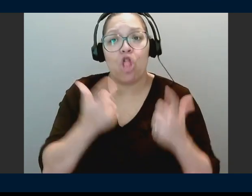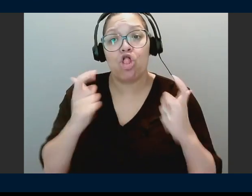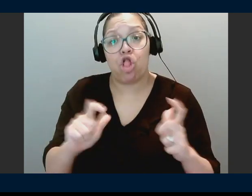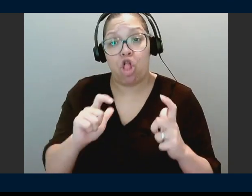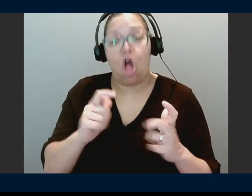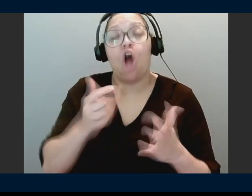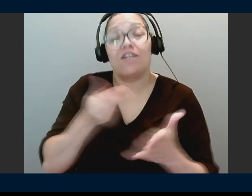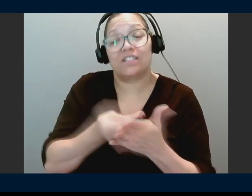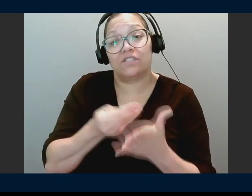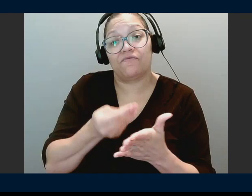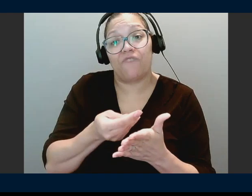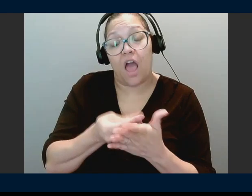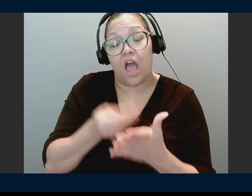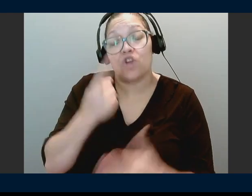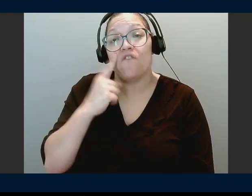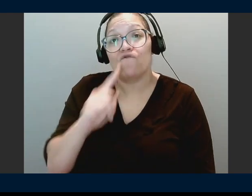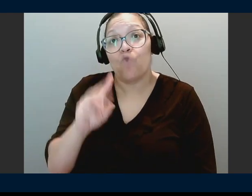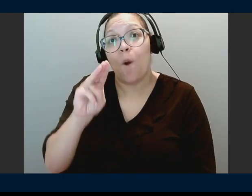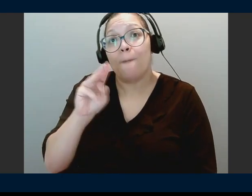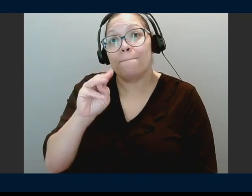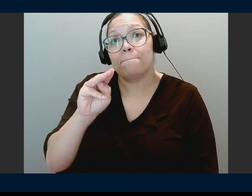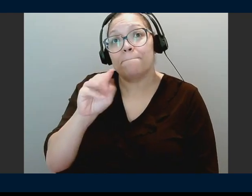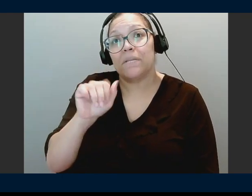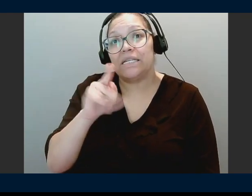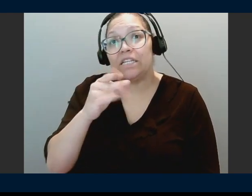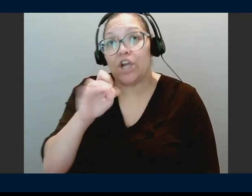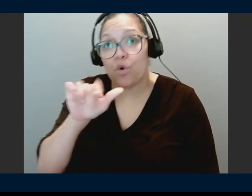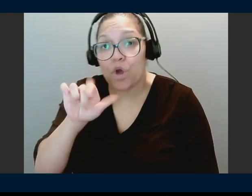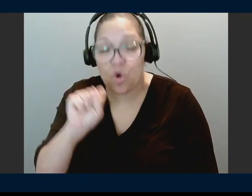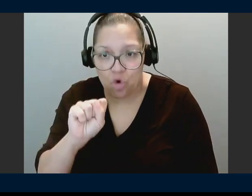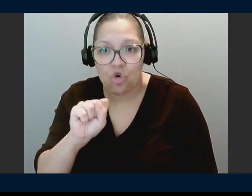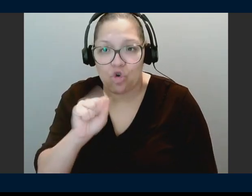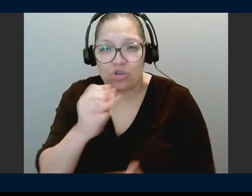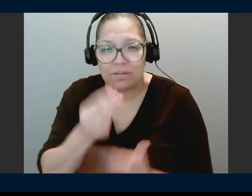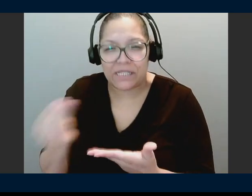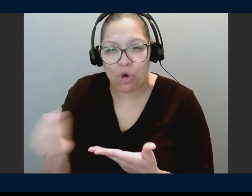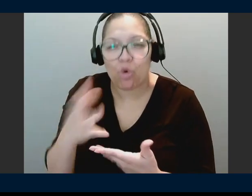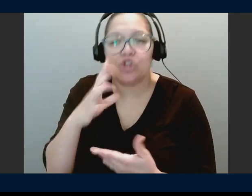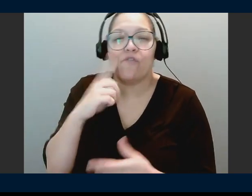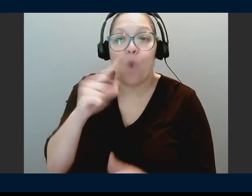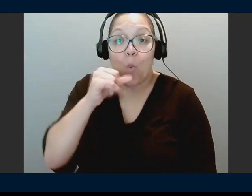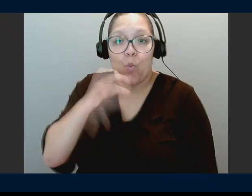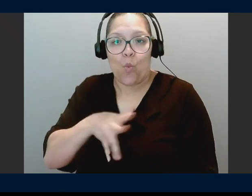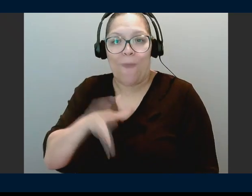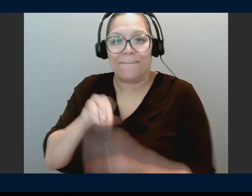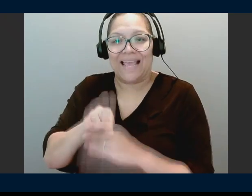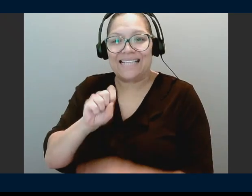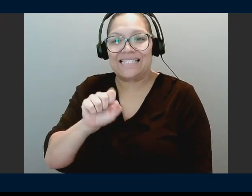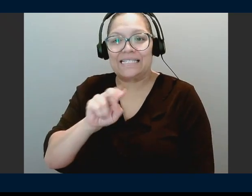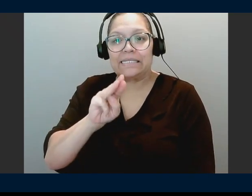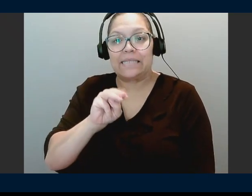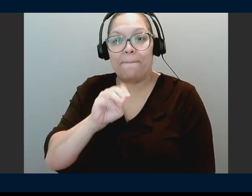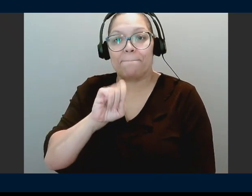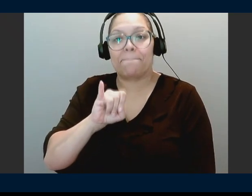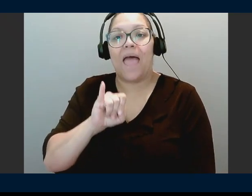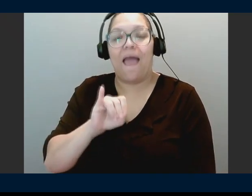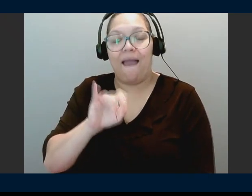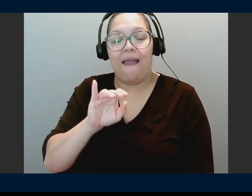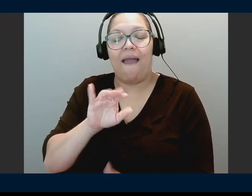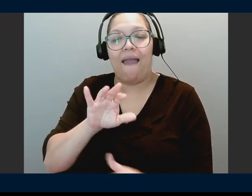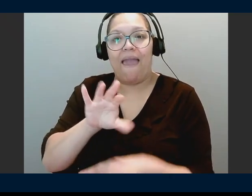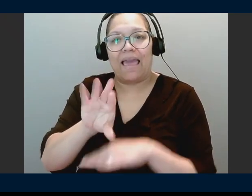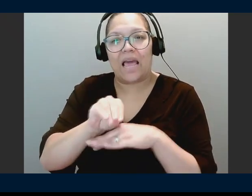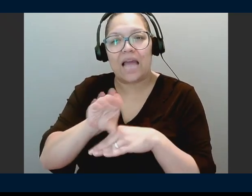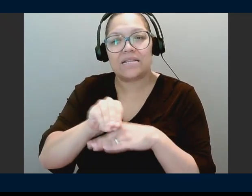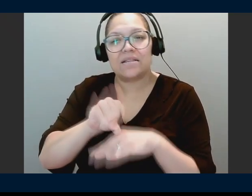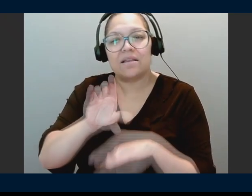applied materials for women going into semiconductor pathways. And then we recently received some additional funding to focus on